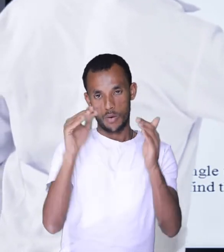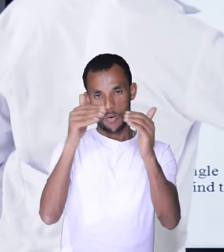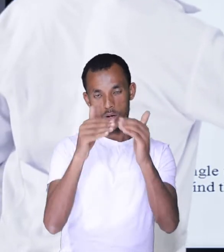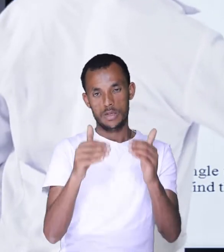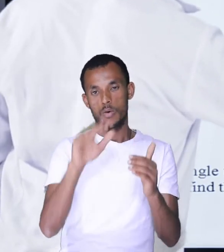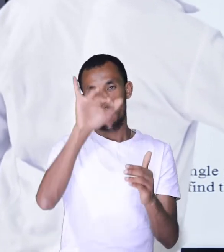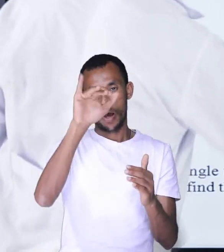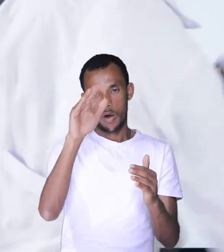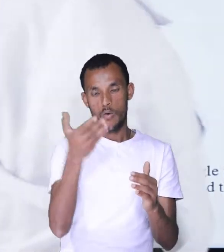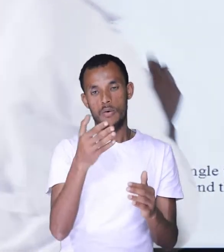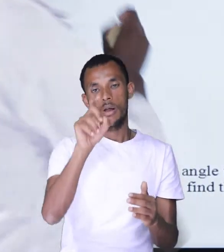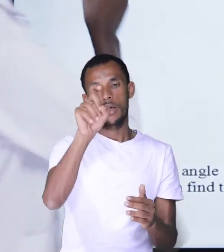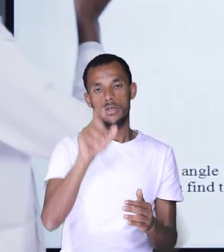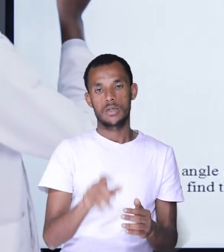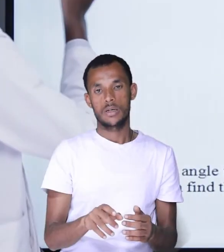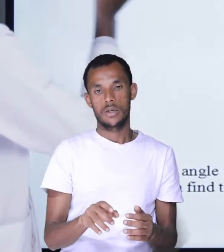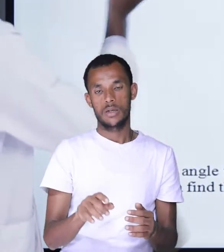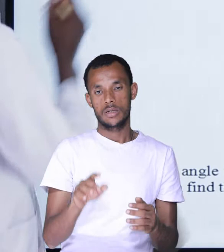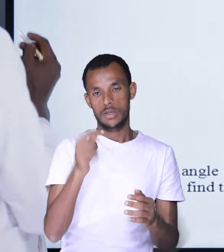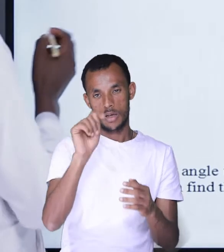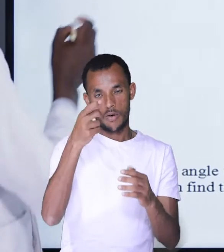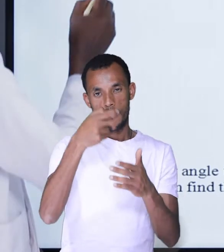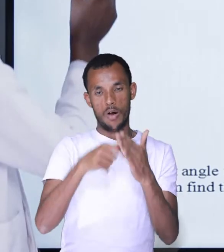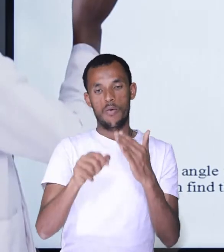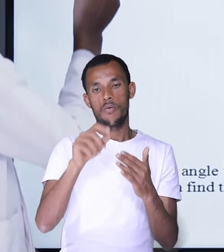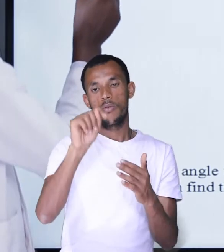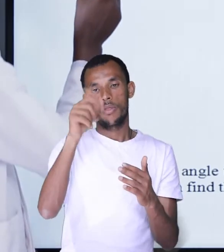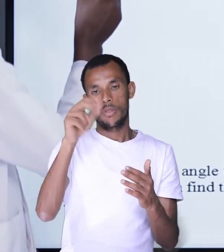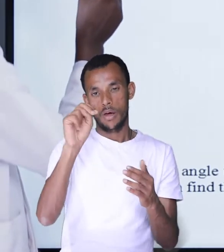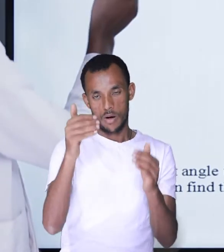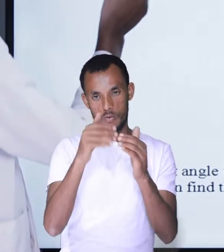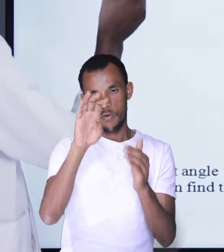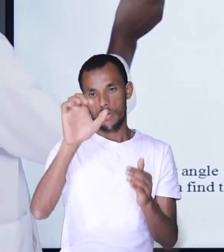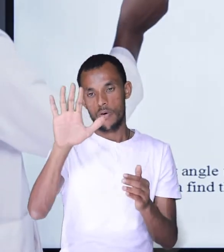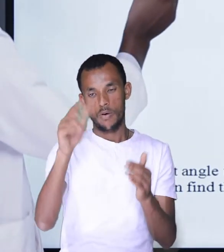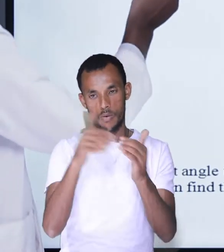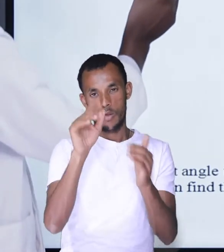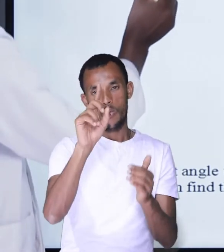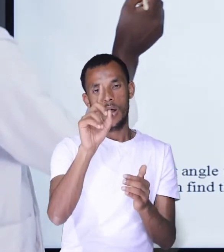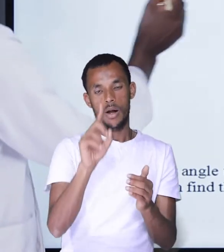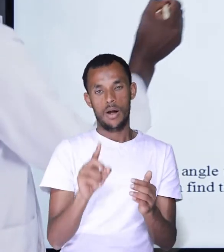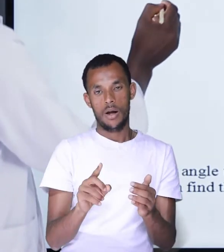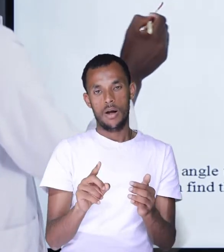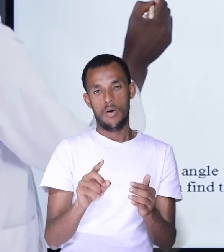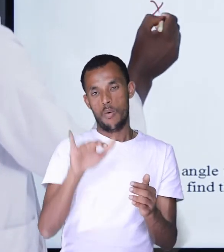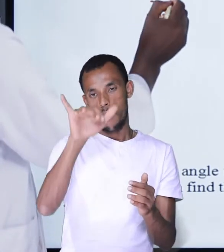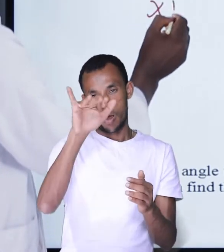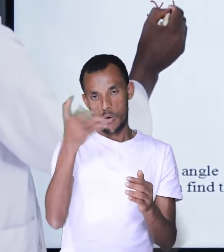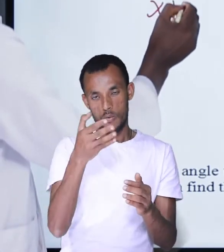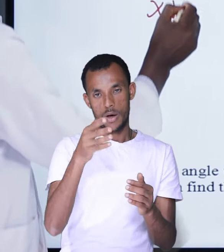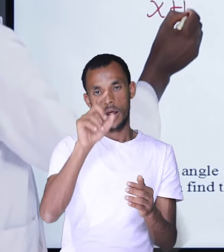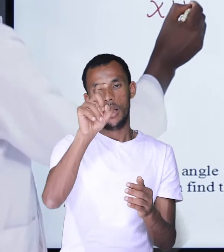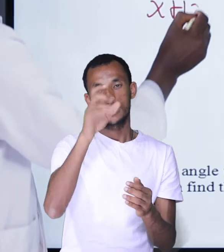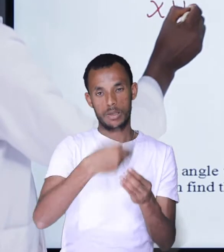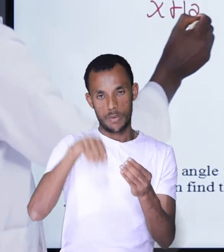y over x. But the value of this tan of 45 degree is 1. 1 equals to y over x